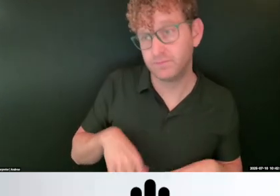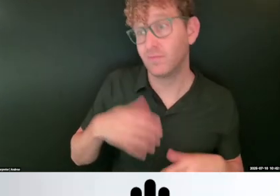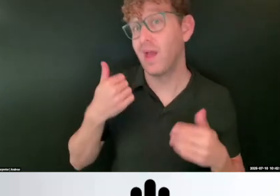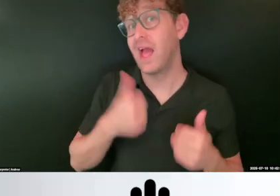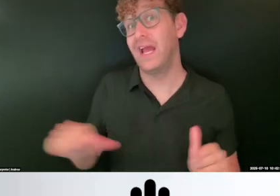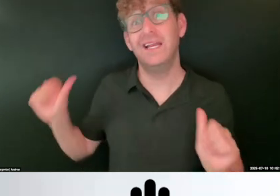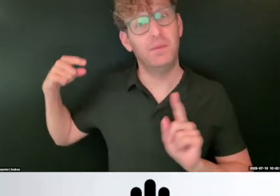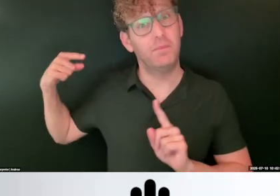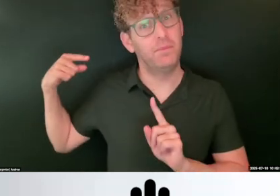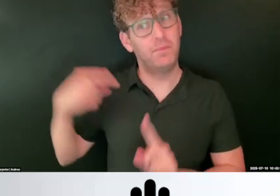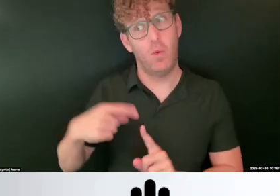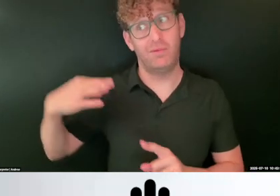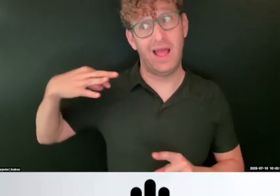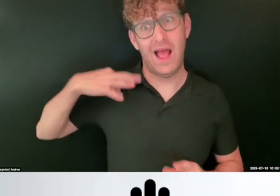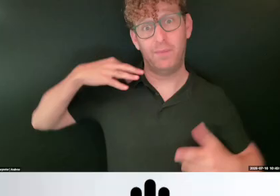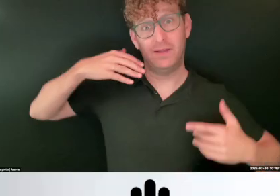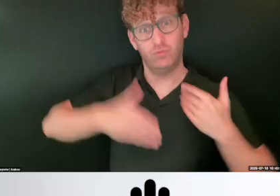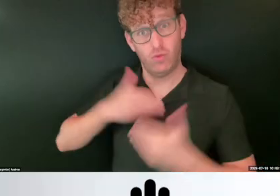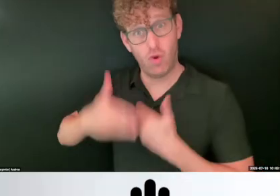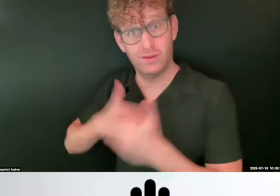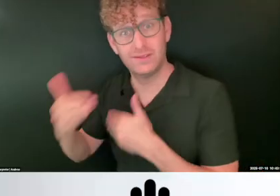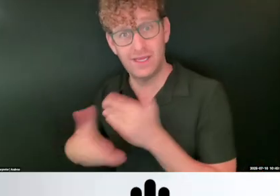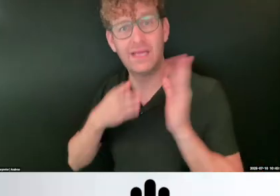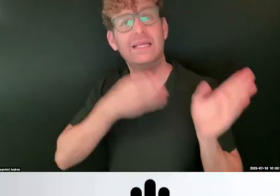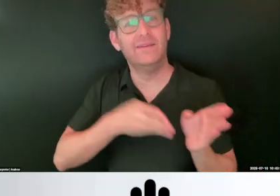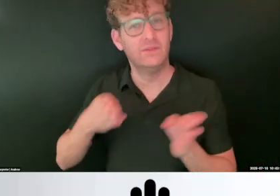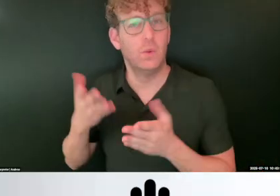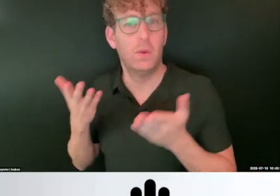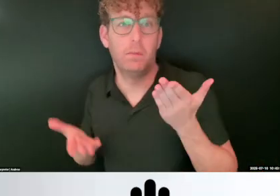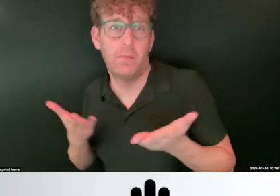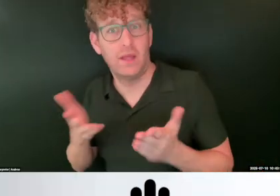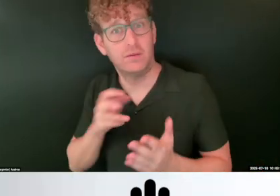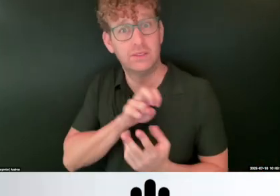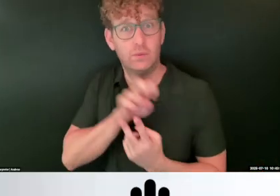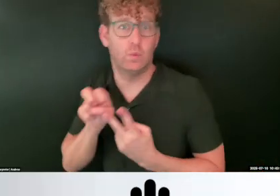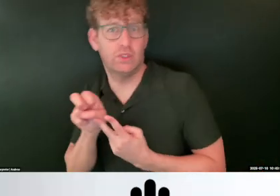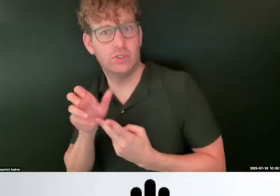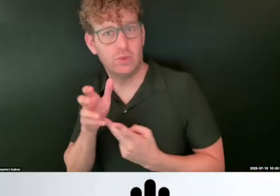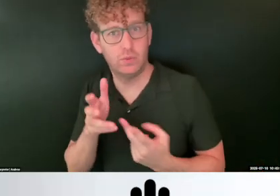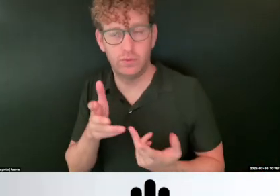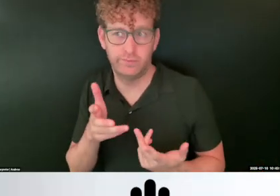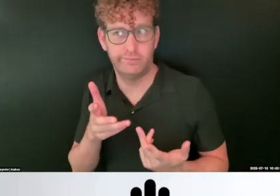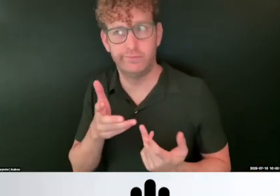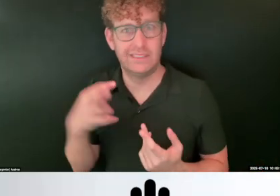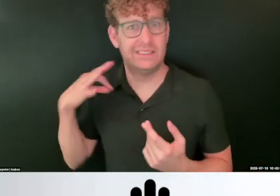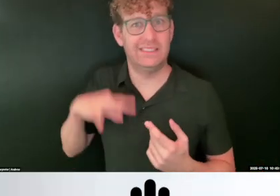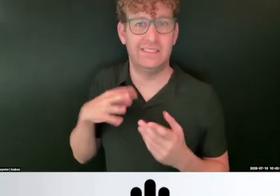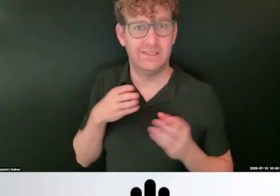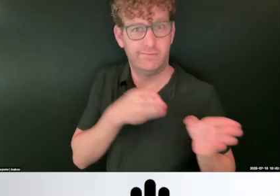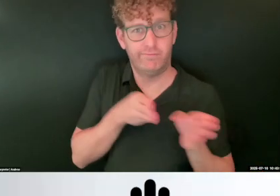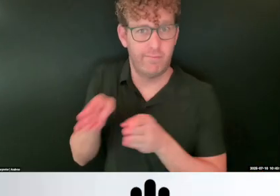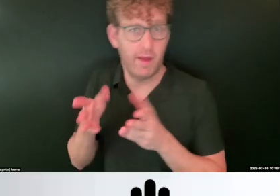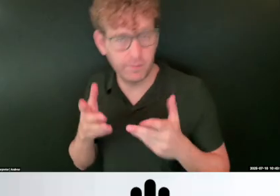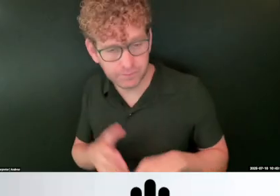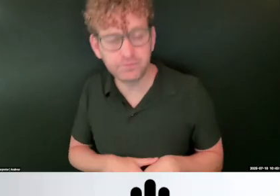individual may or may not switch between the two incentive pathways. So in regards to calculating a burn rate